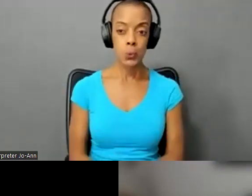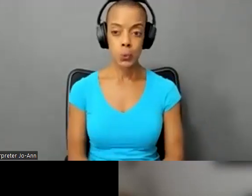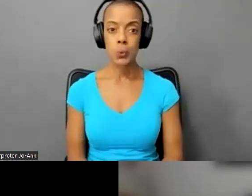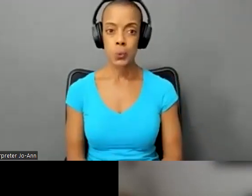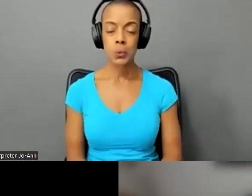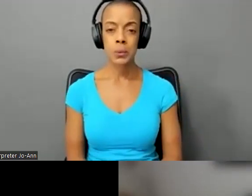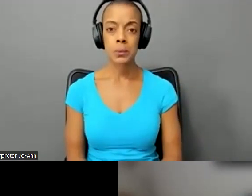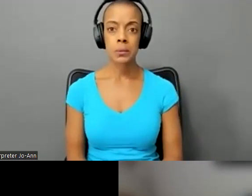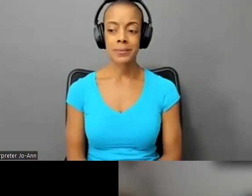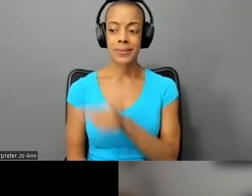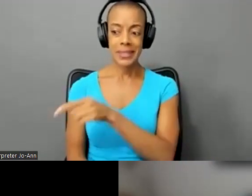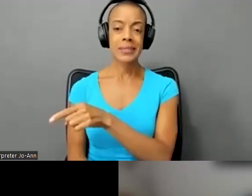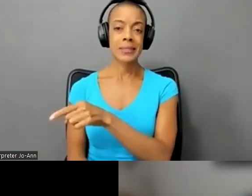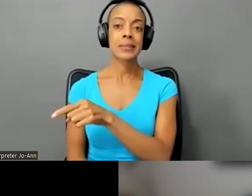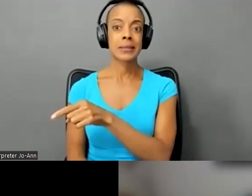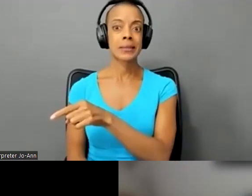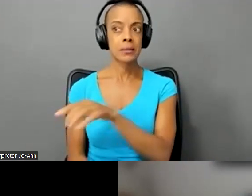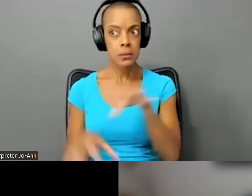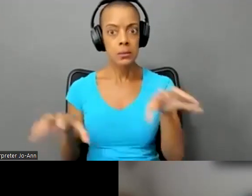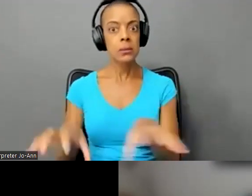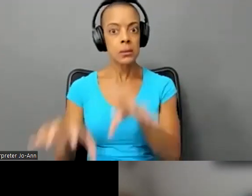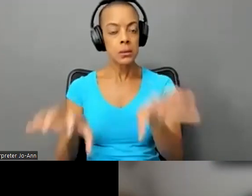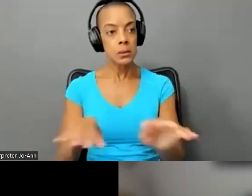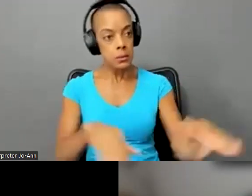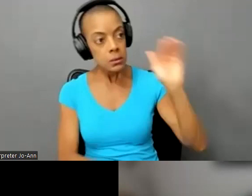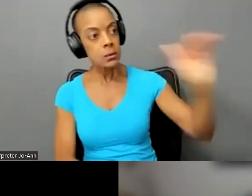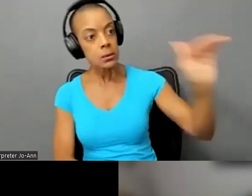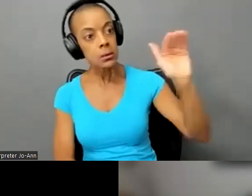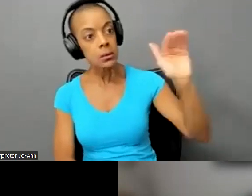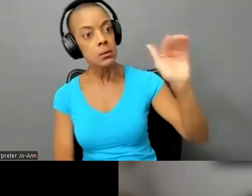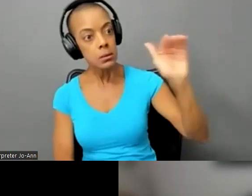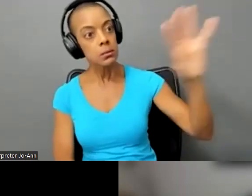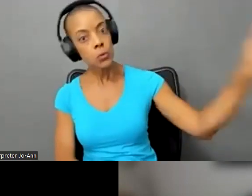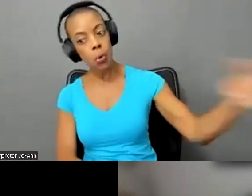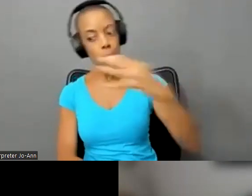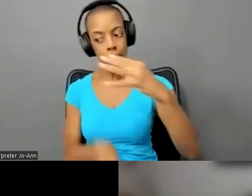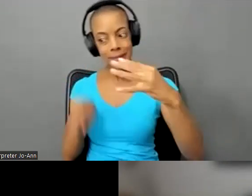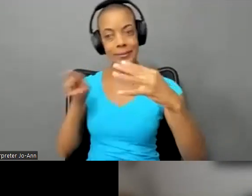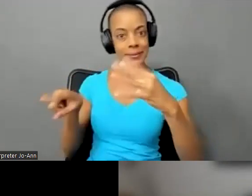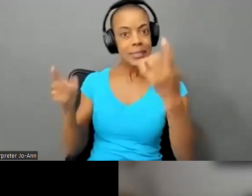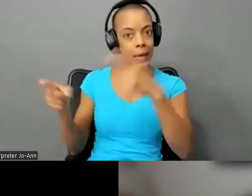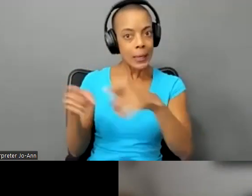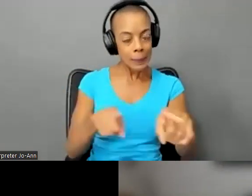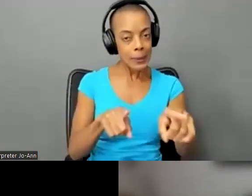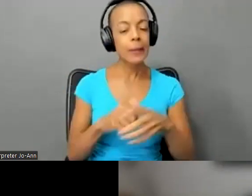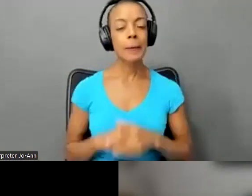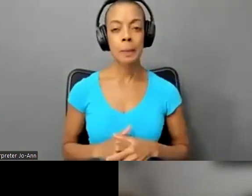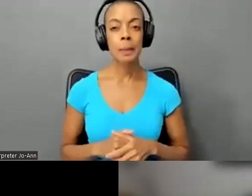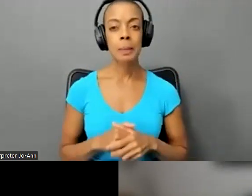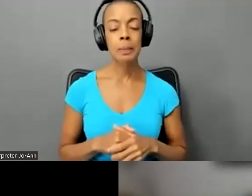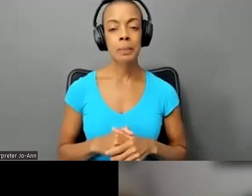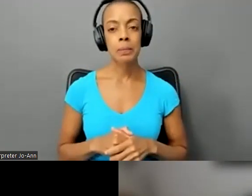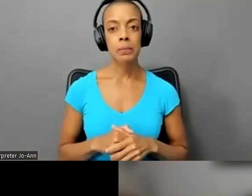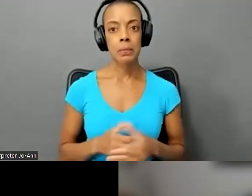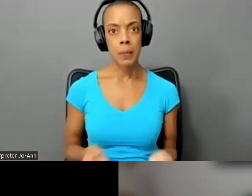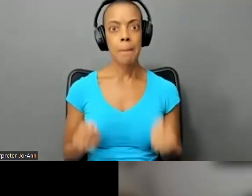really, bringing that to the forefront for other groups to really recognize that a lot of these issues